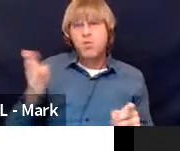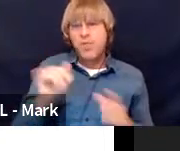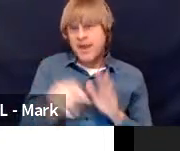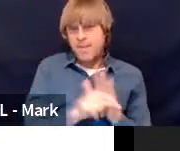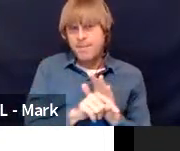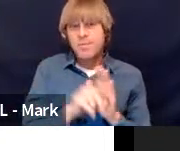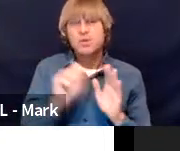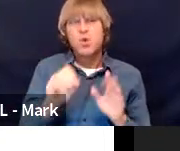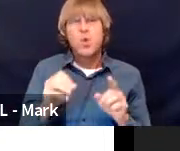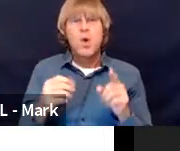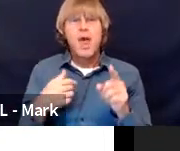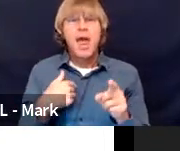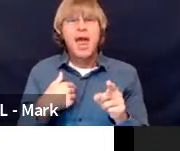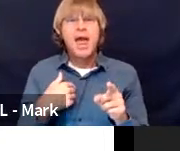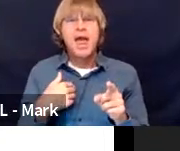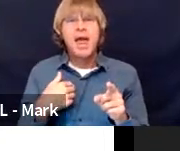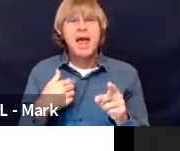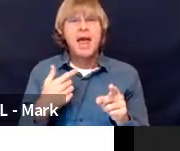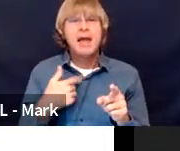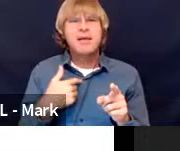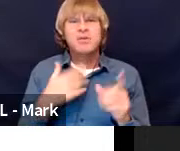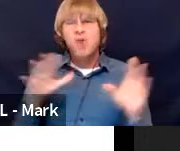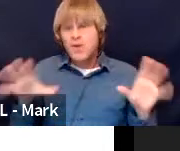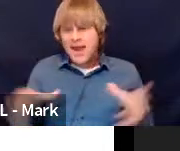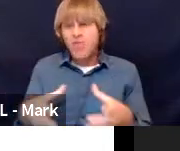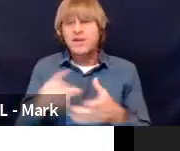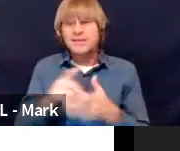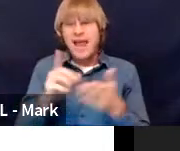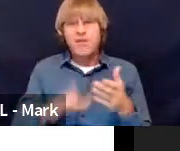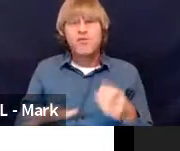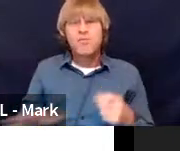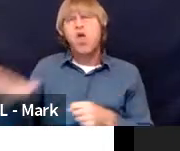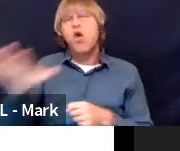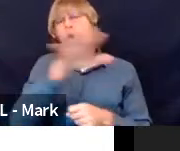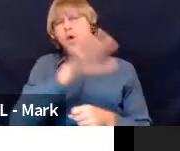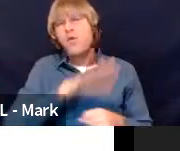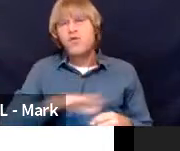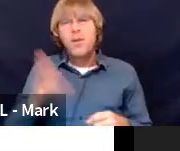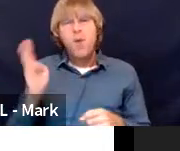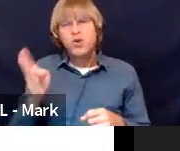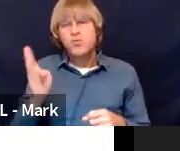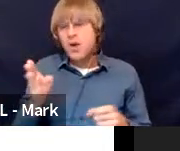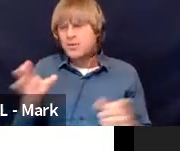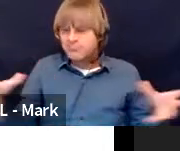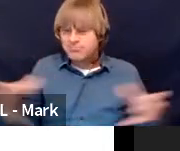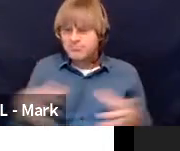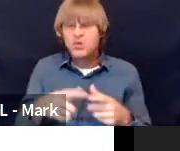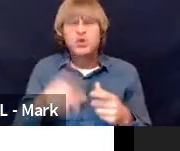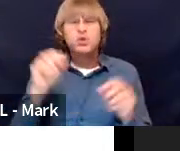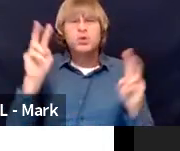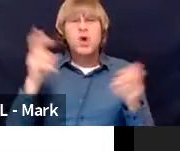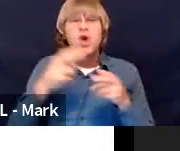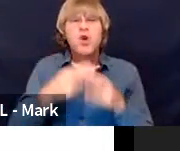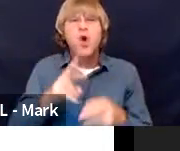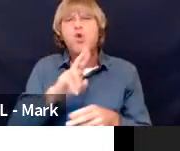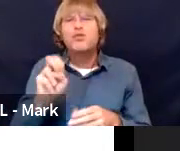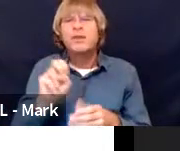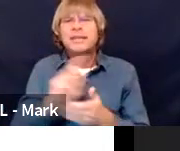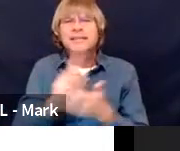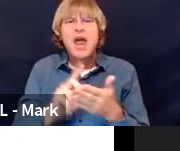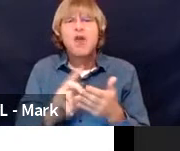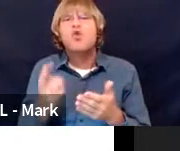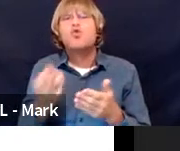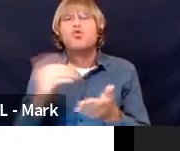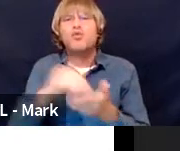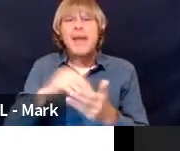time. So I called together designers from all over Baltimore City to do what we called redesign and